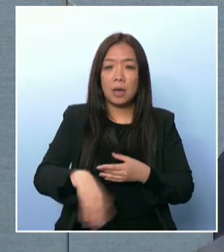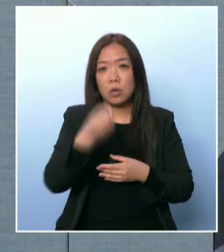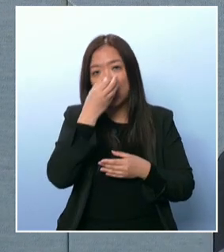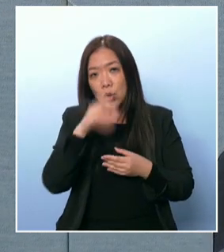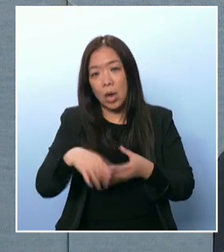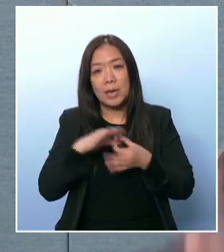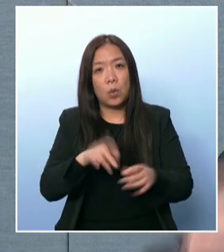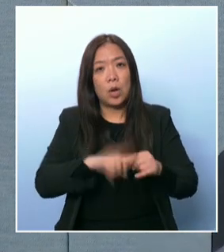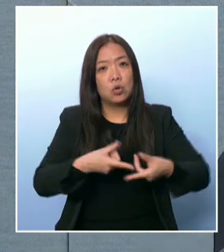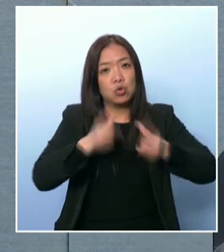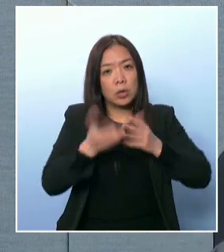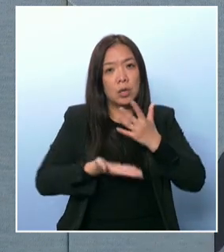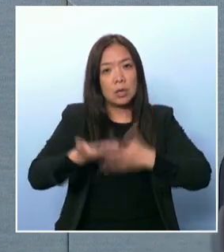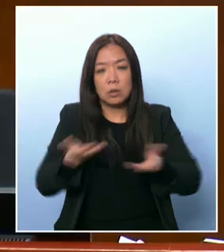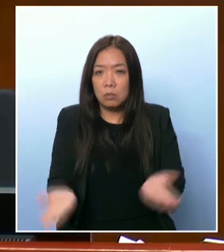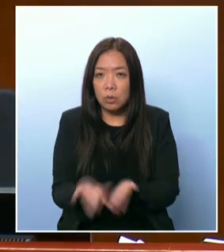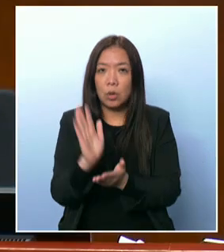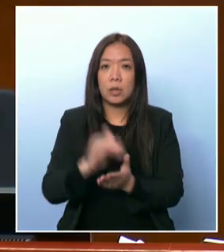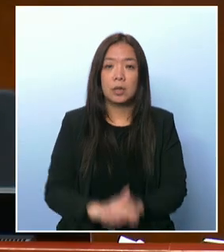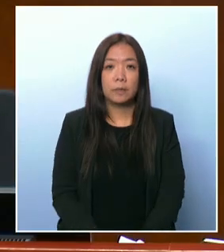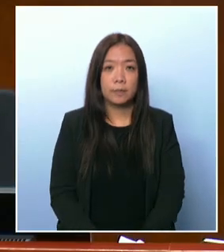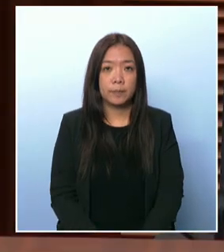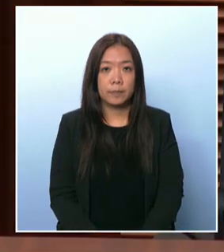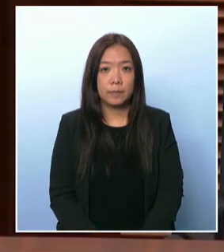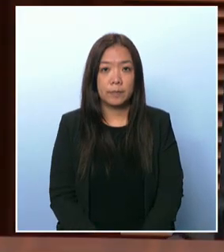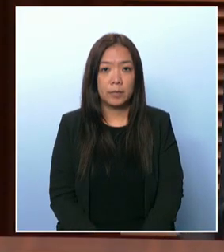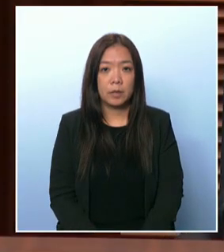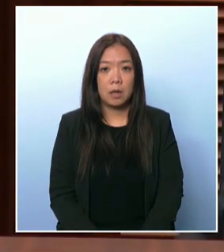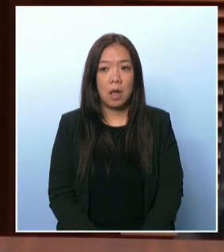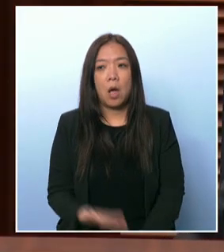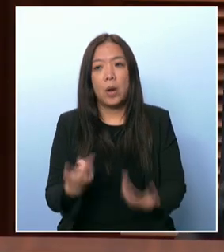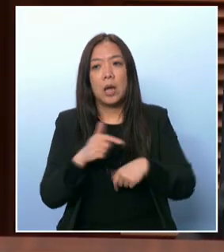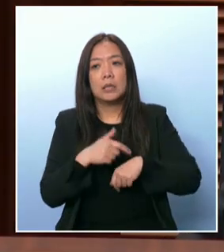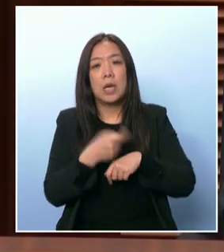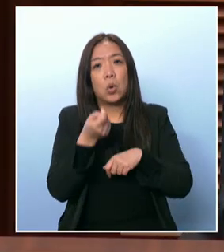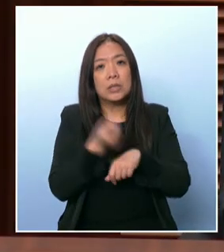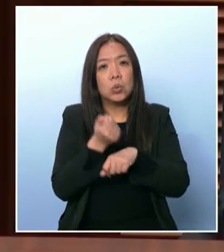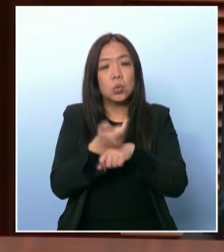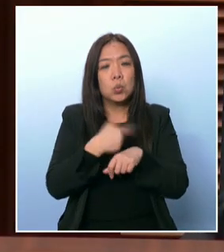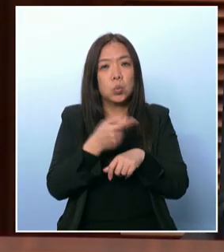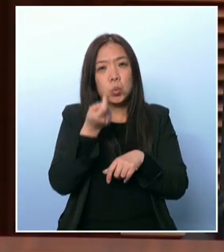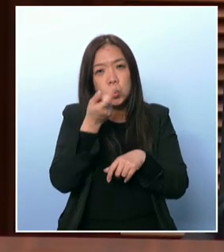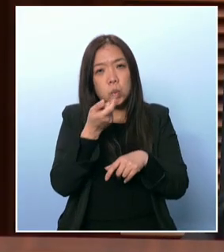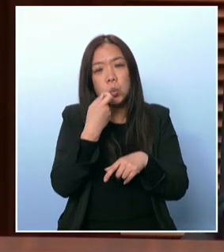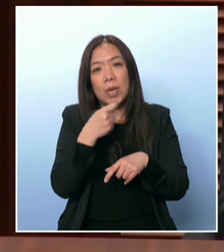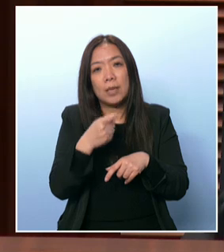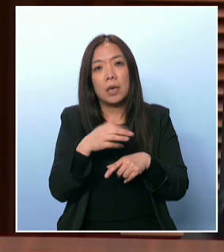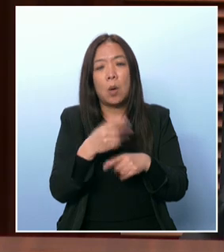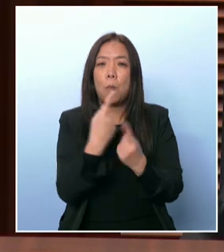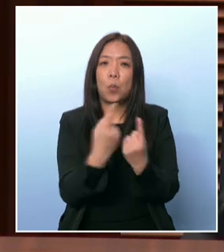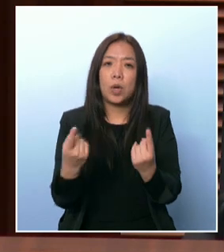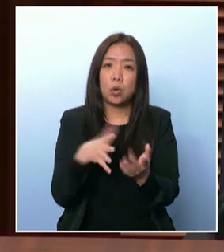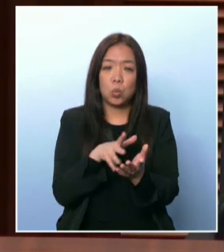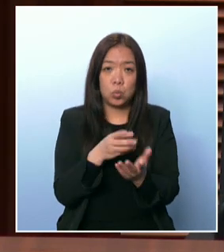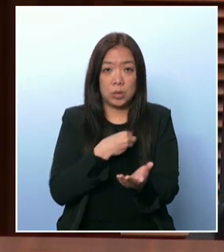briefly? Now, can we organize some international events to bring CM products to the world? Now, I don't have much time